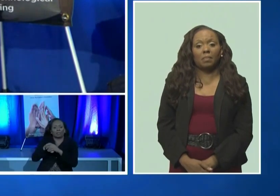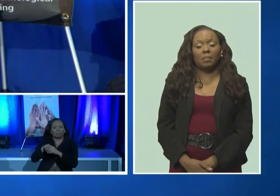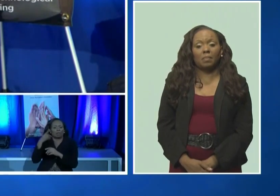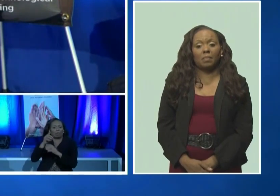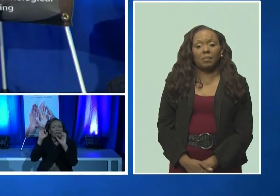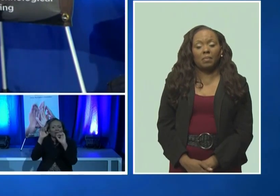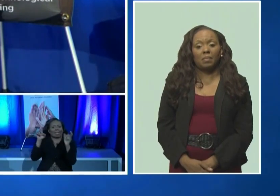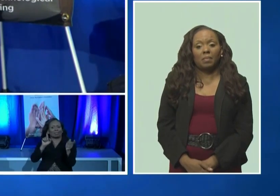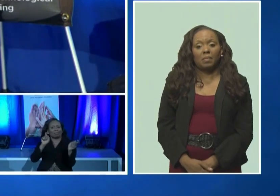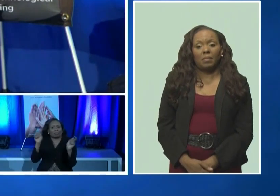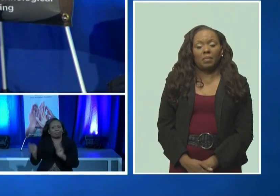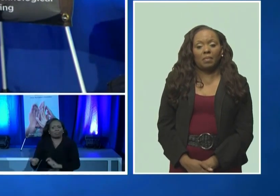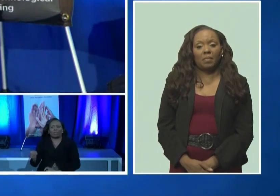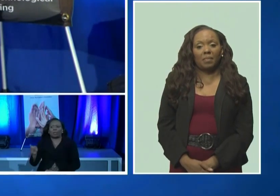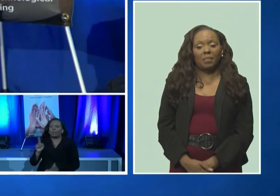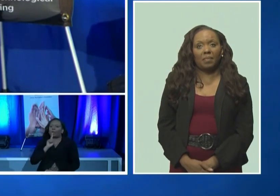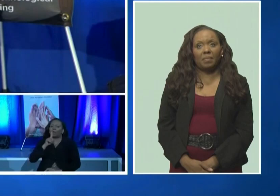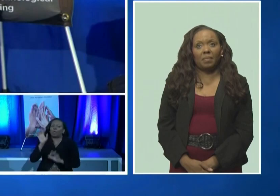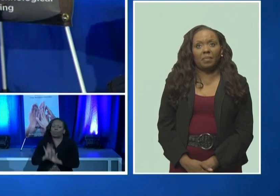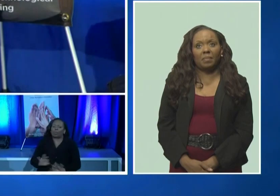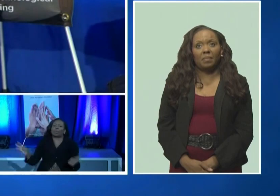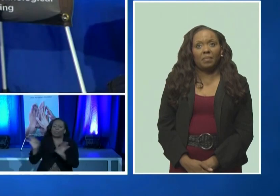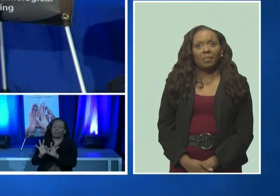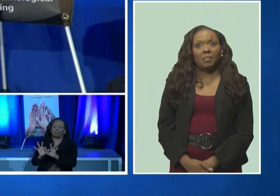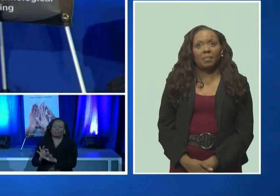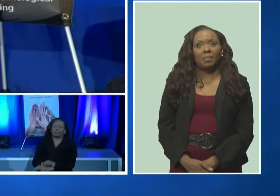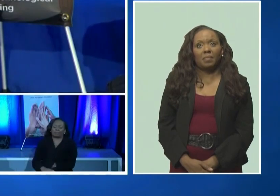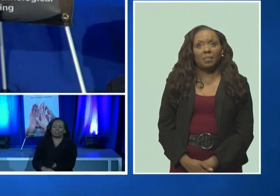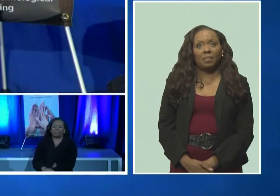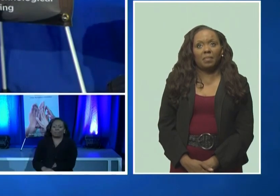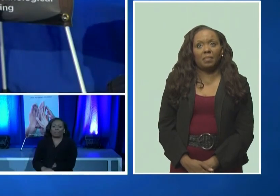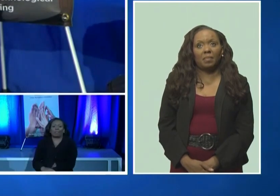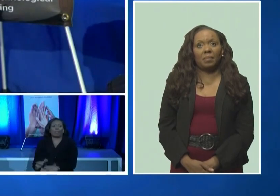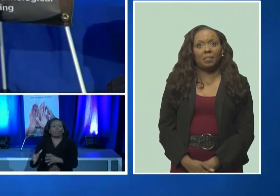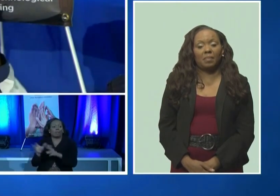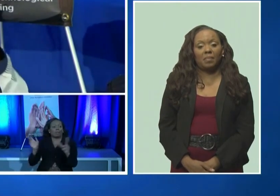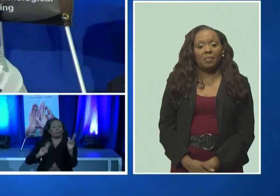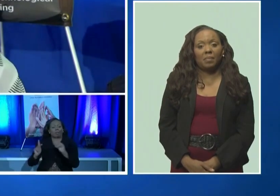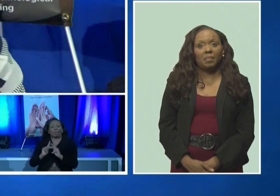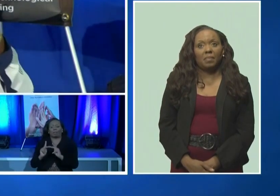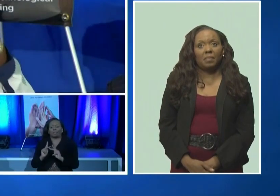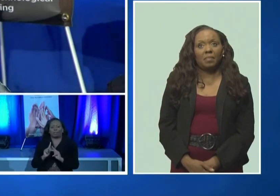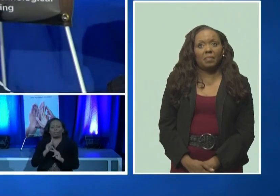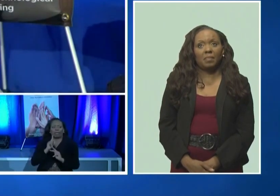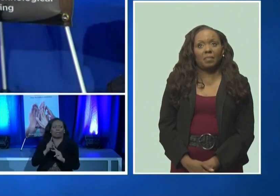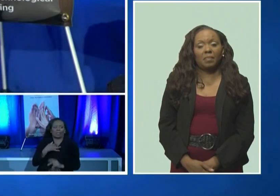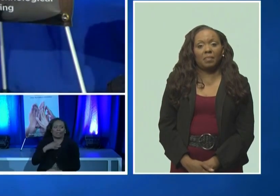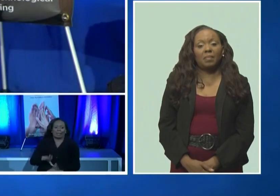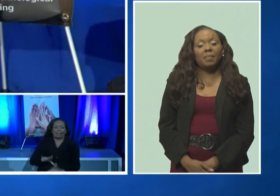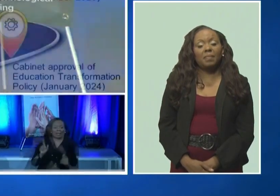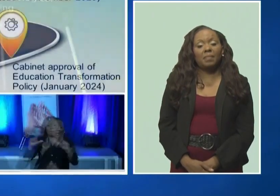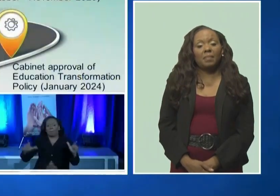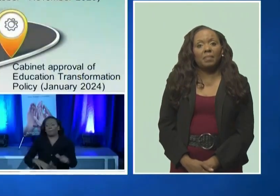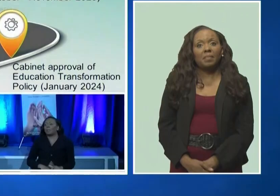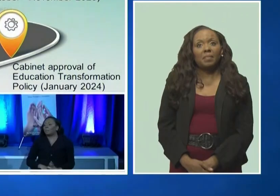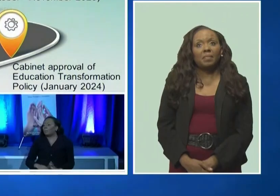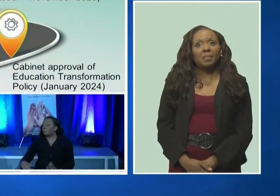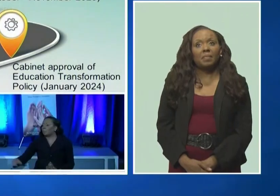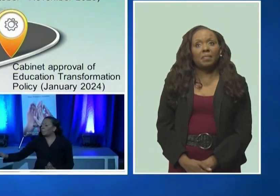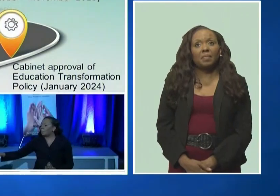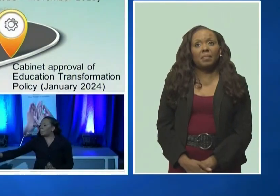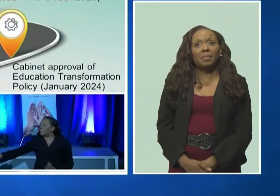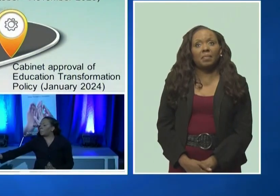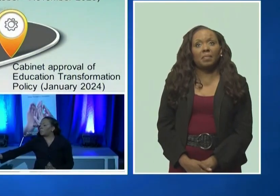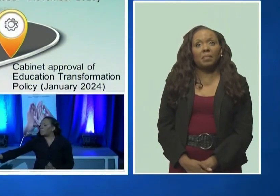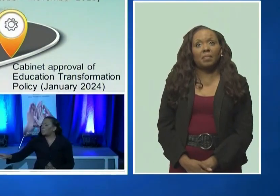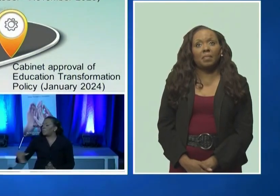end. I really know that many people are afraid of change. Just up there speaking to some people, change